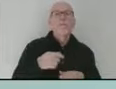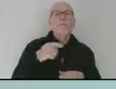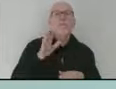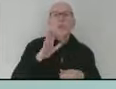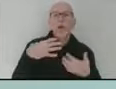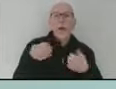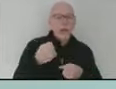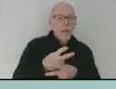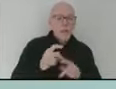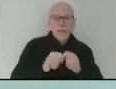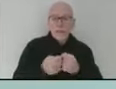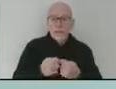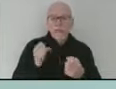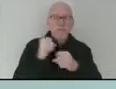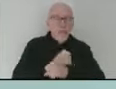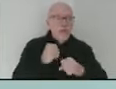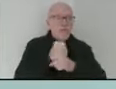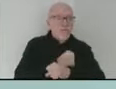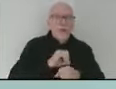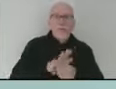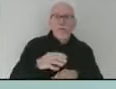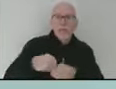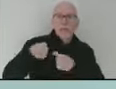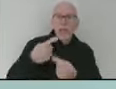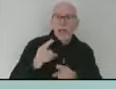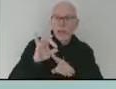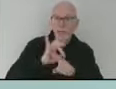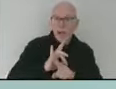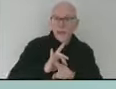battling this pandemic every day for the past 8 months.